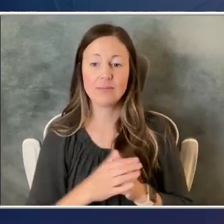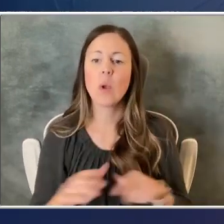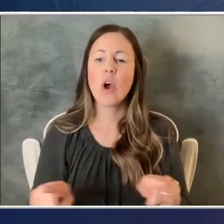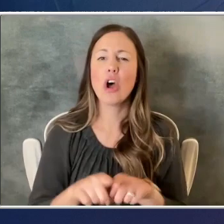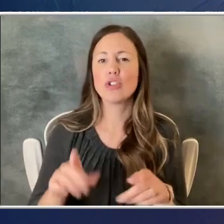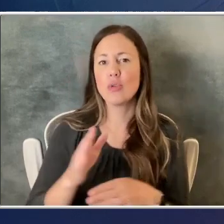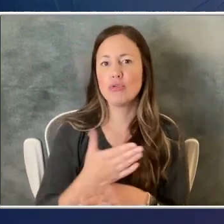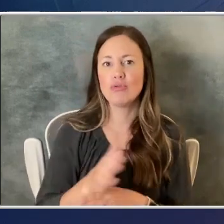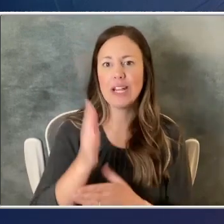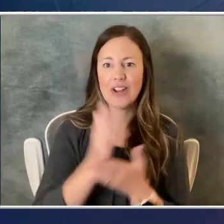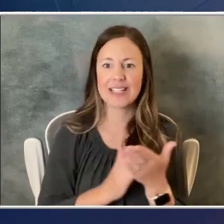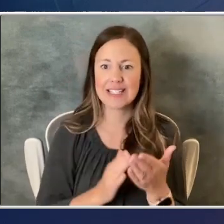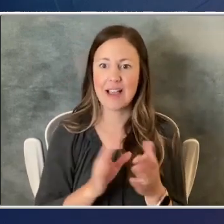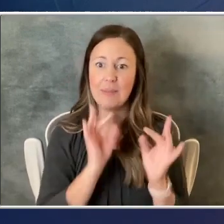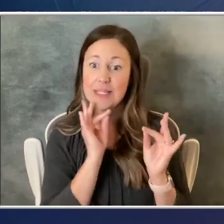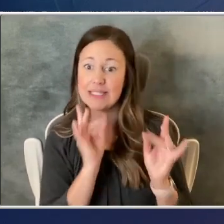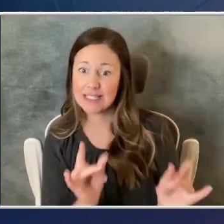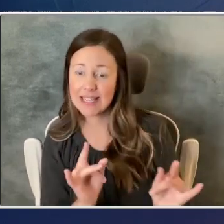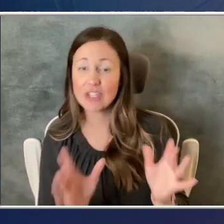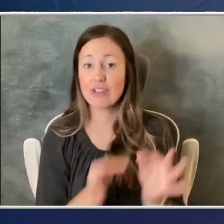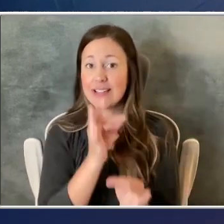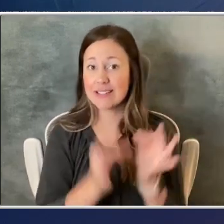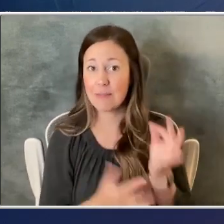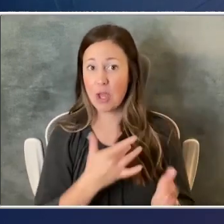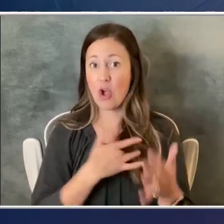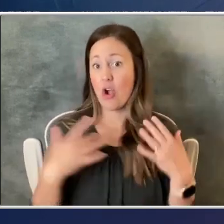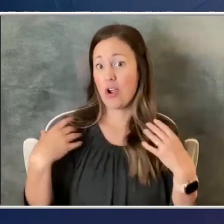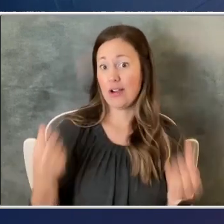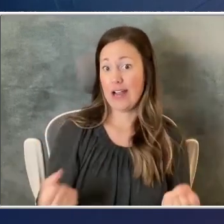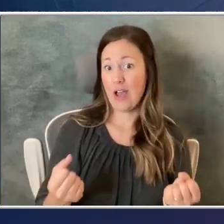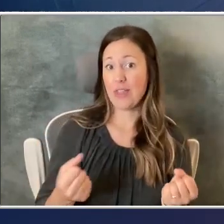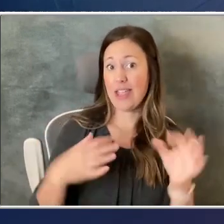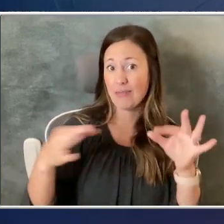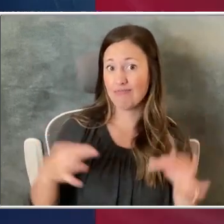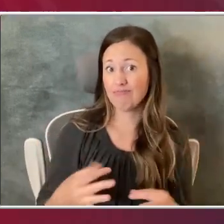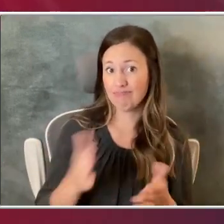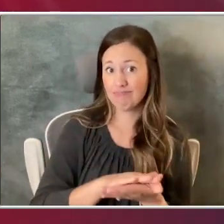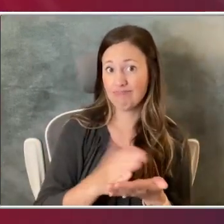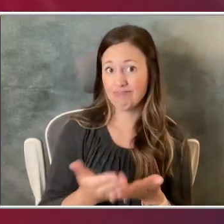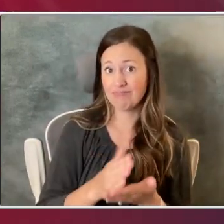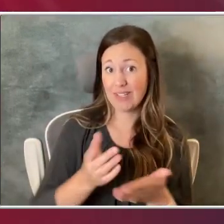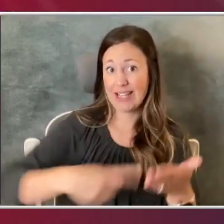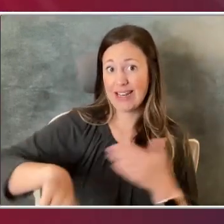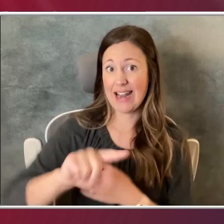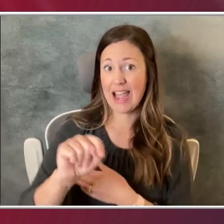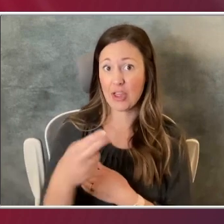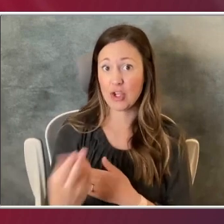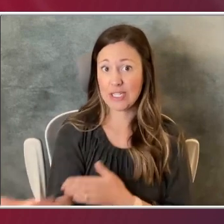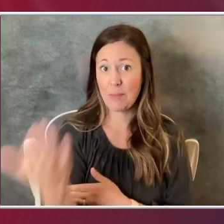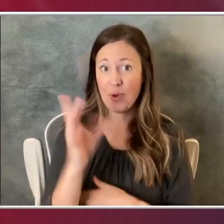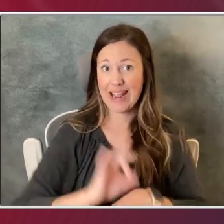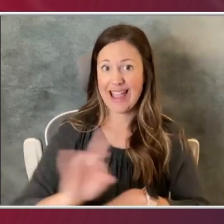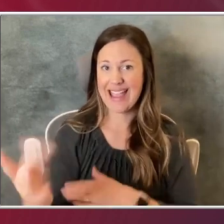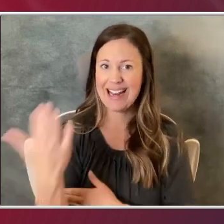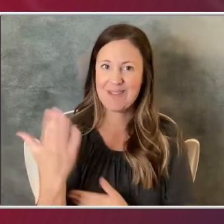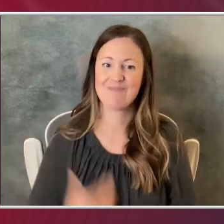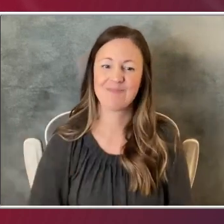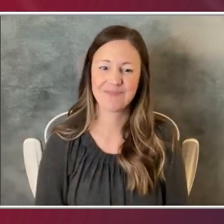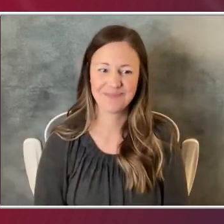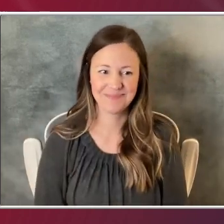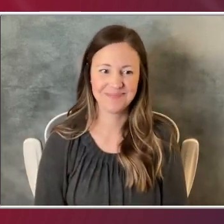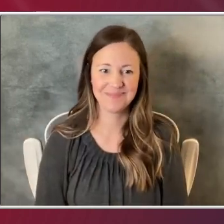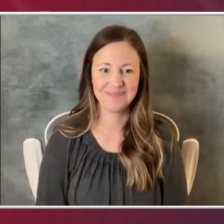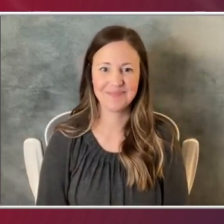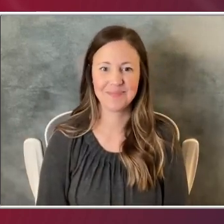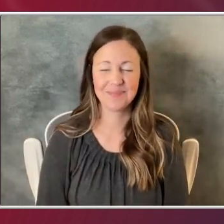some delicious and simple heart-healthy recipes. That's all coming up next Thursday morning at 8 a.m. Coming